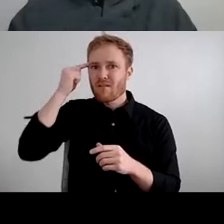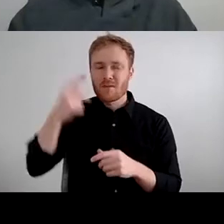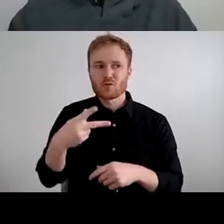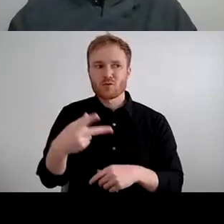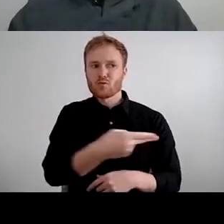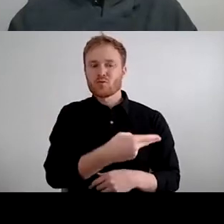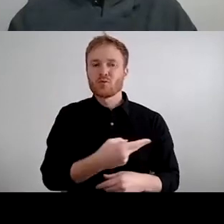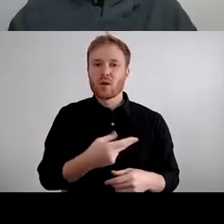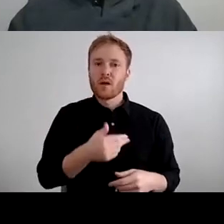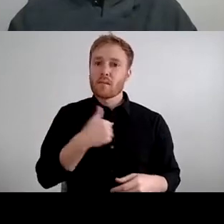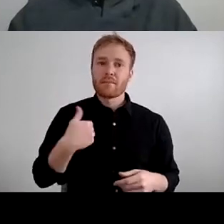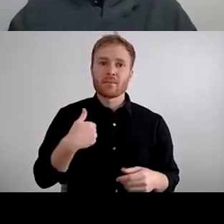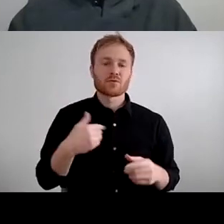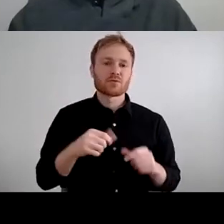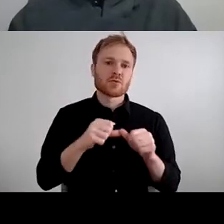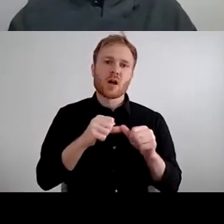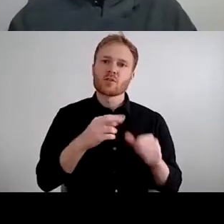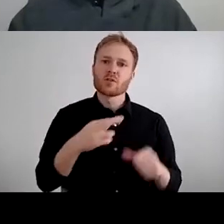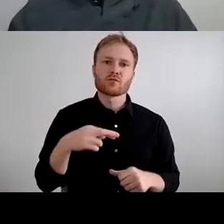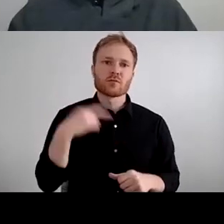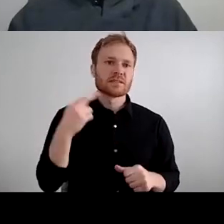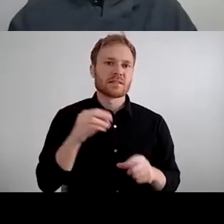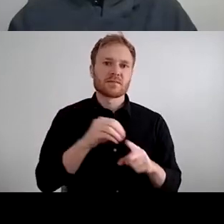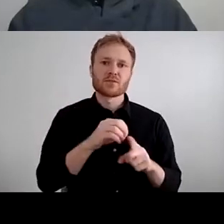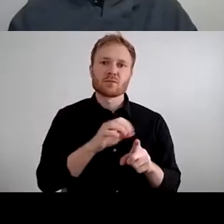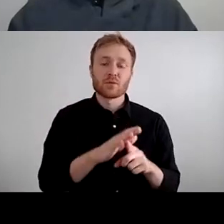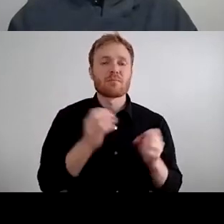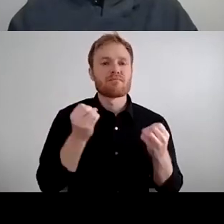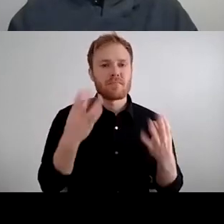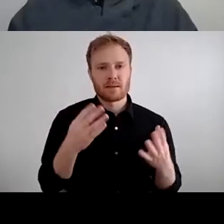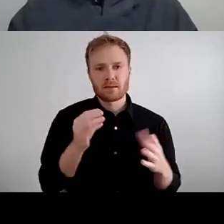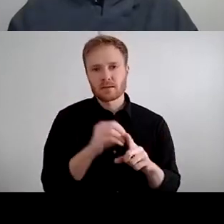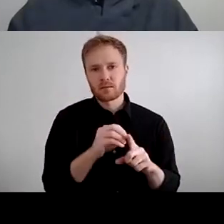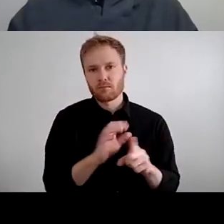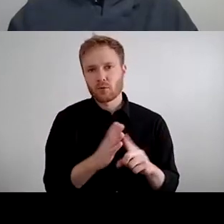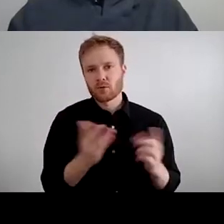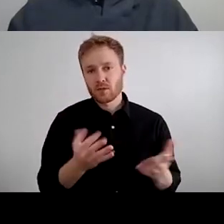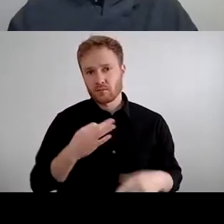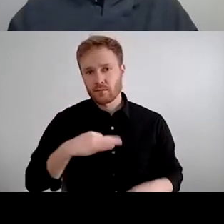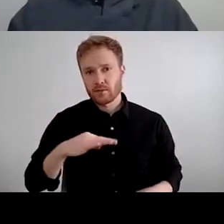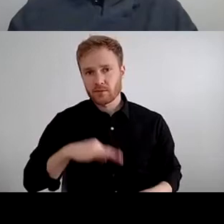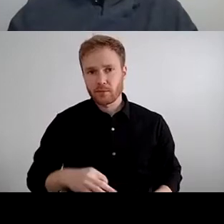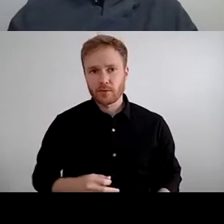exposed, and many of them have been exposed here in Pittsburgh.